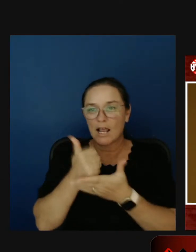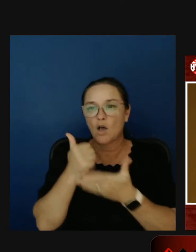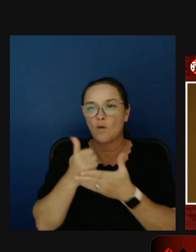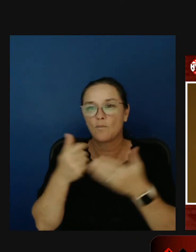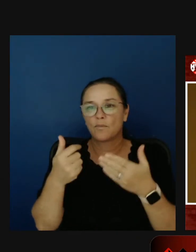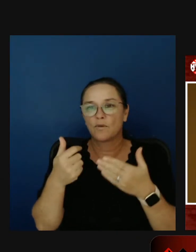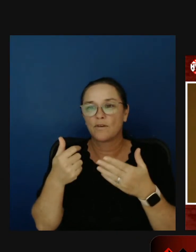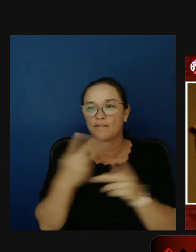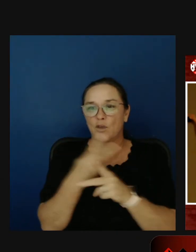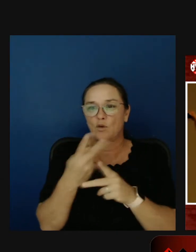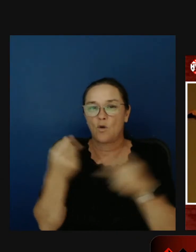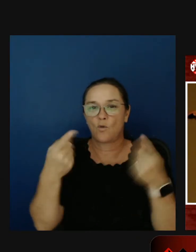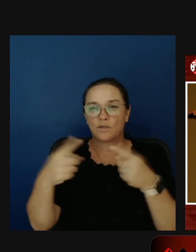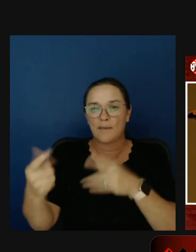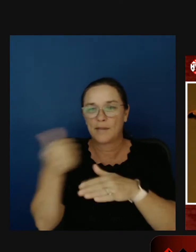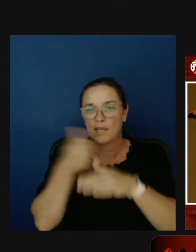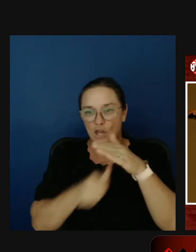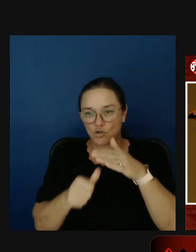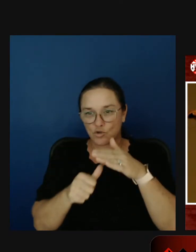going on underground.